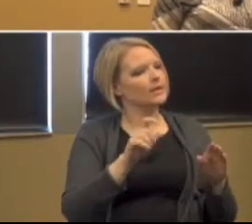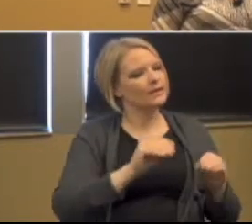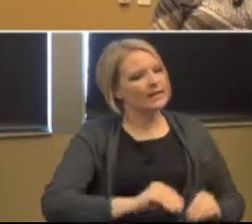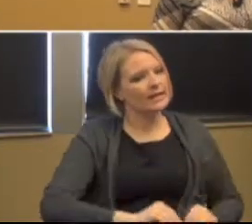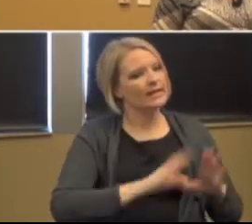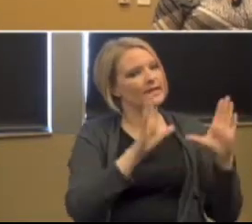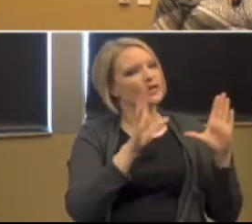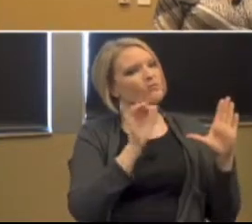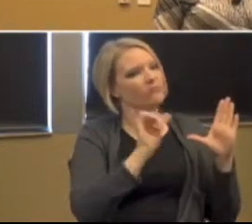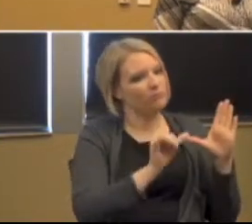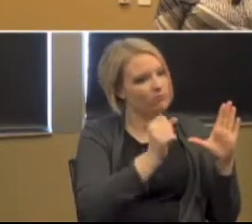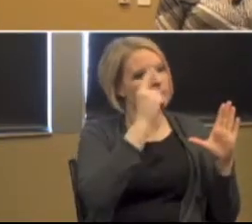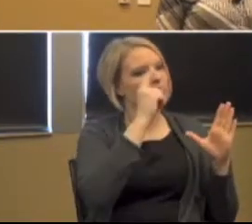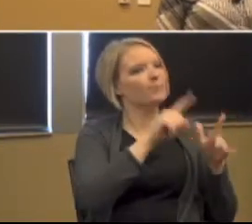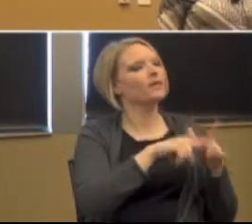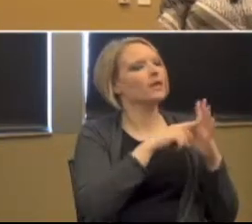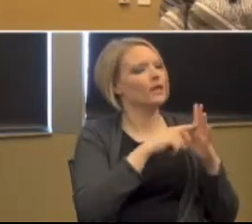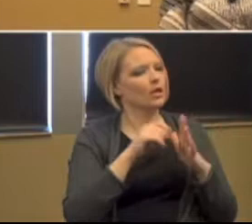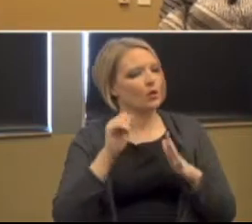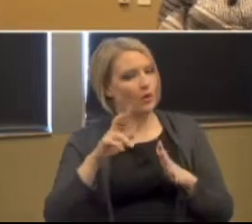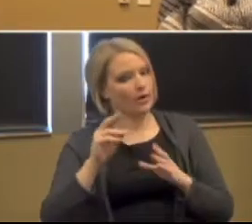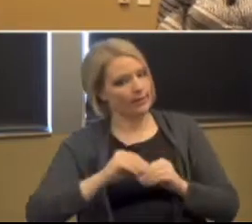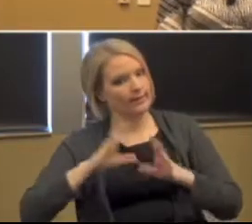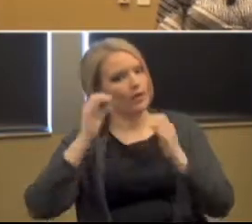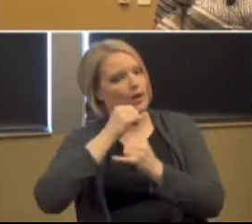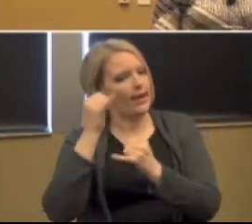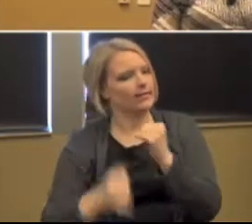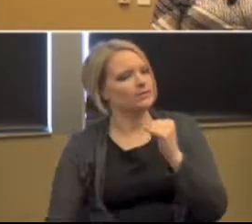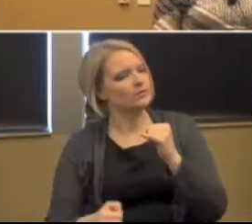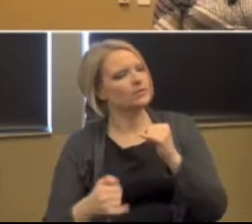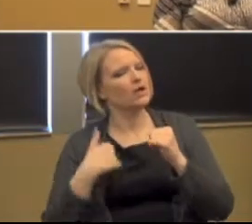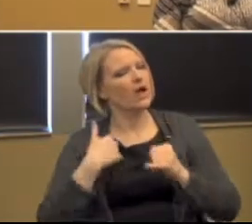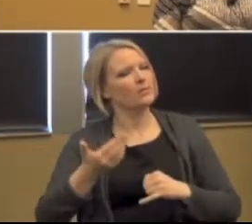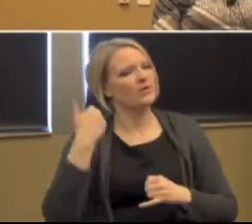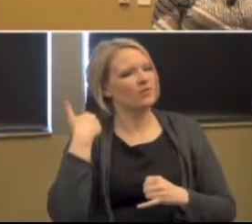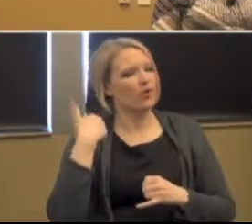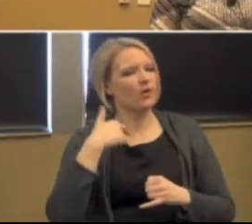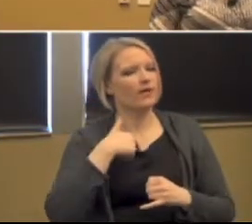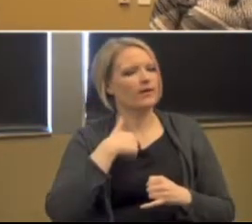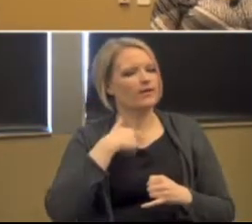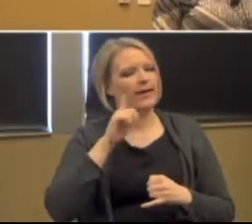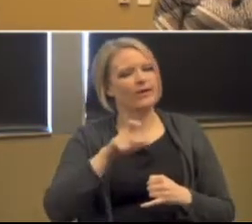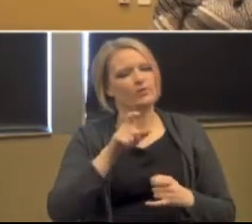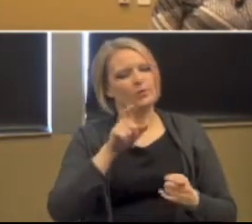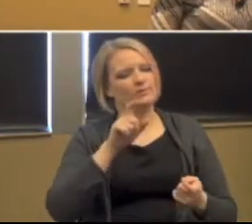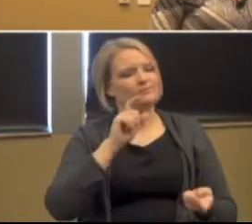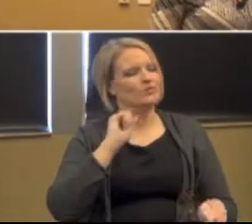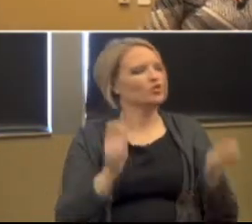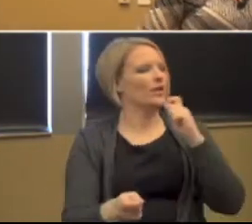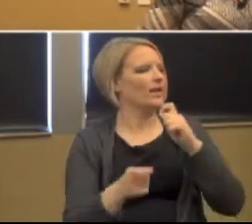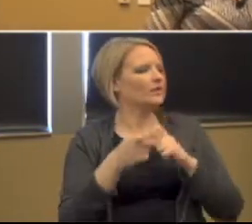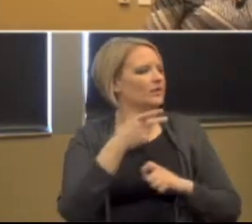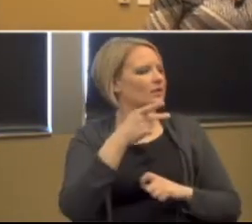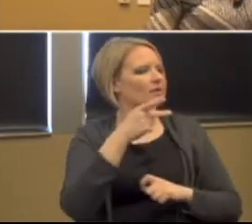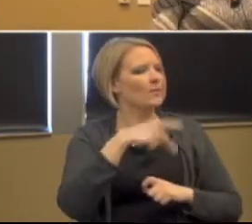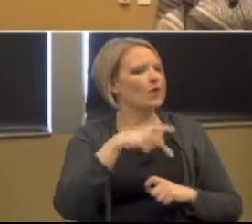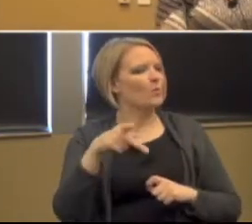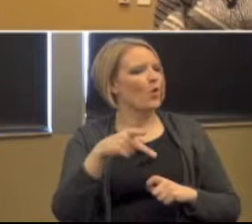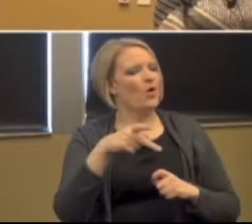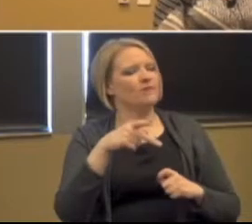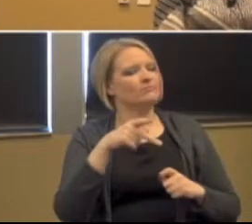saw I had to undo an issue that happened with a paraprofessional in summer